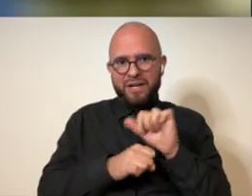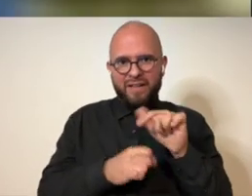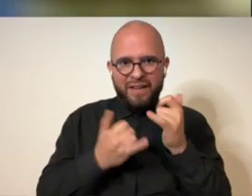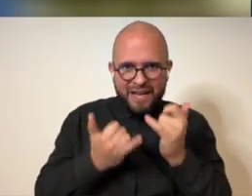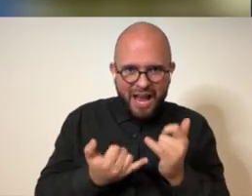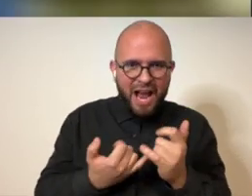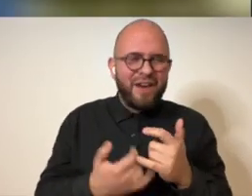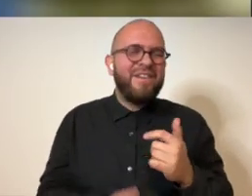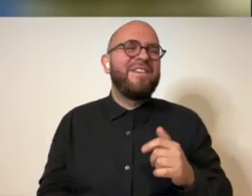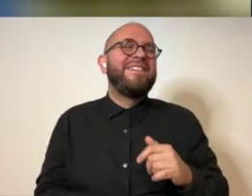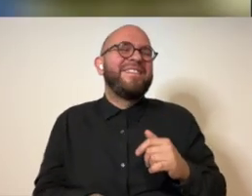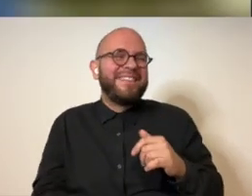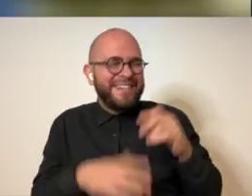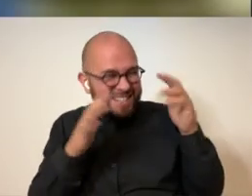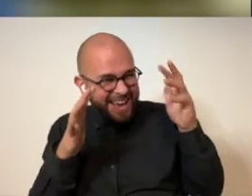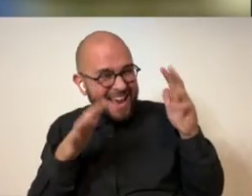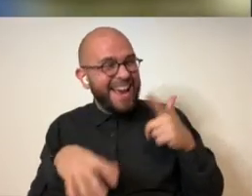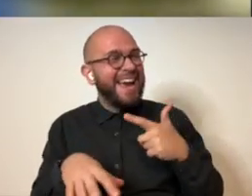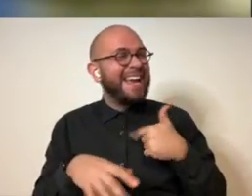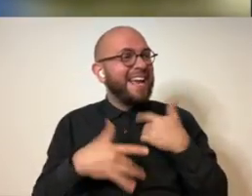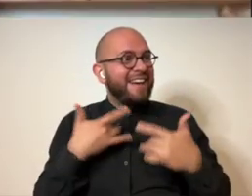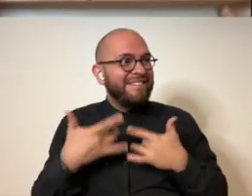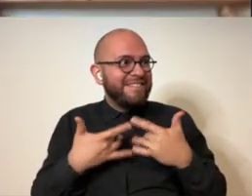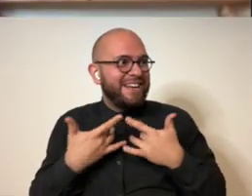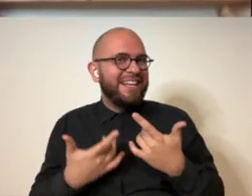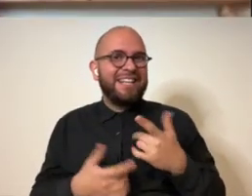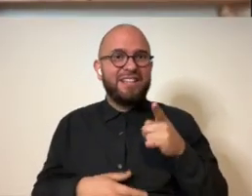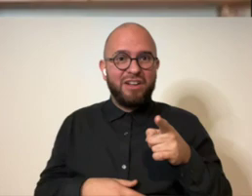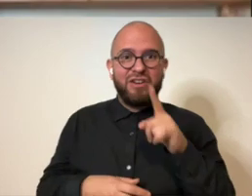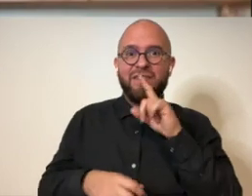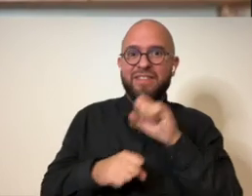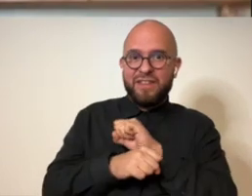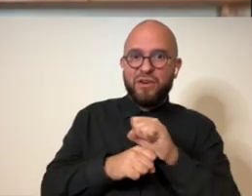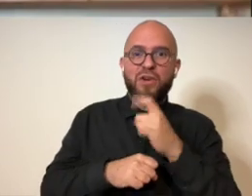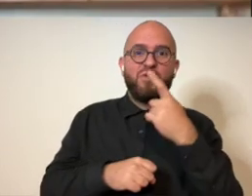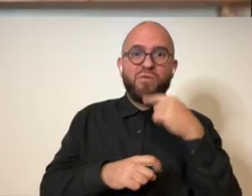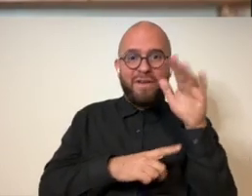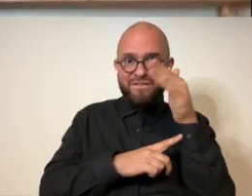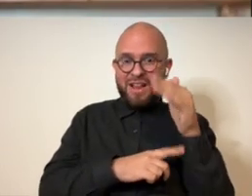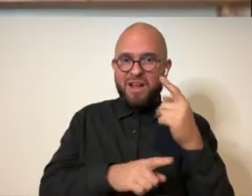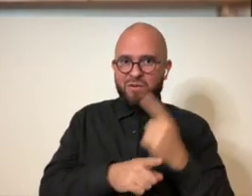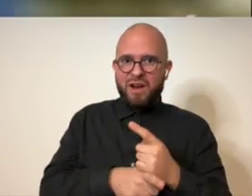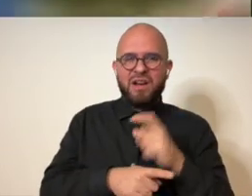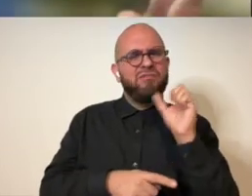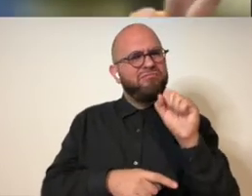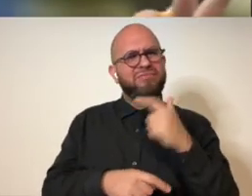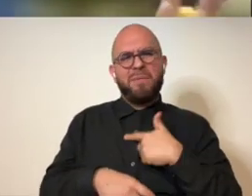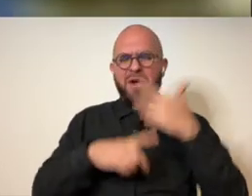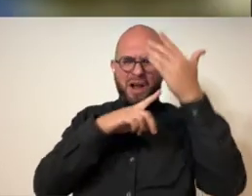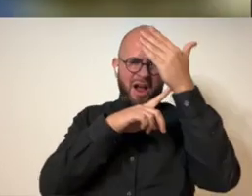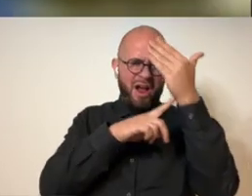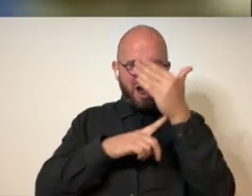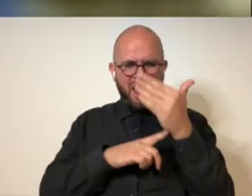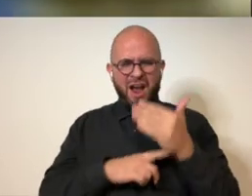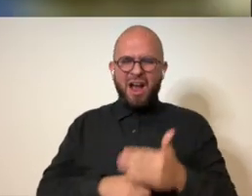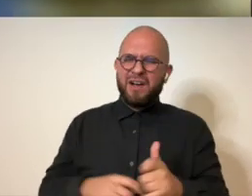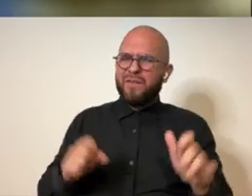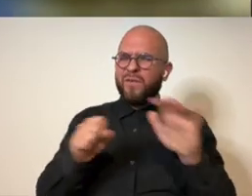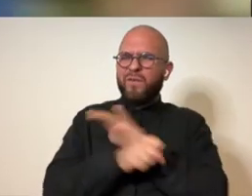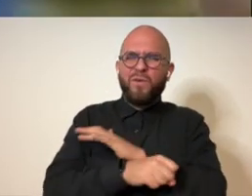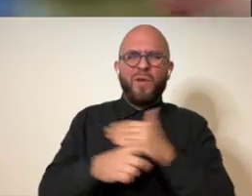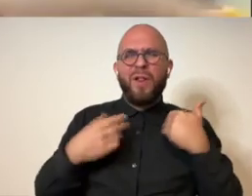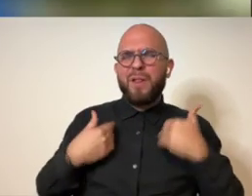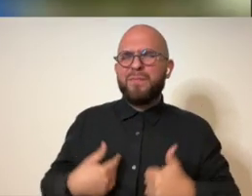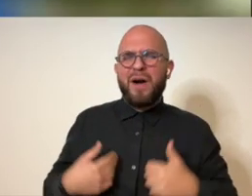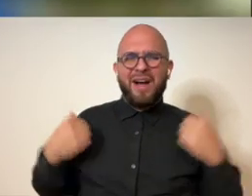suit that I am currently working on. Yay! I'm so excited to see this. And I'm they just are gonna, literally red flags, by the way.